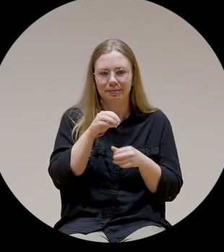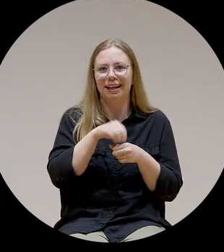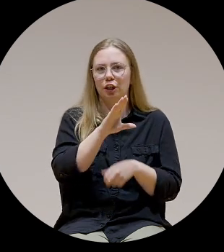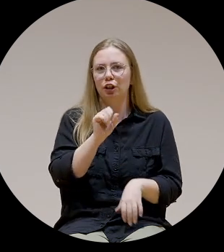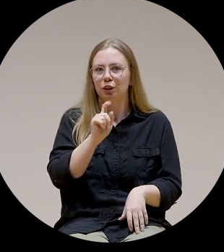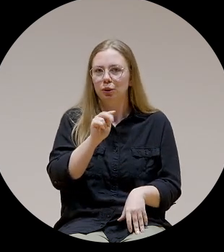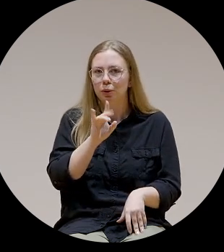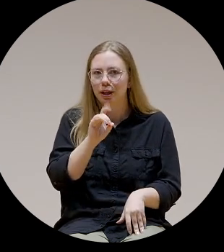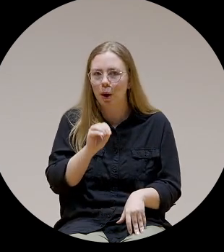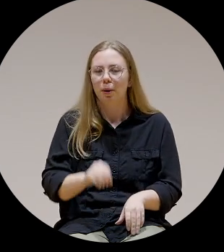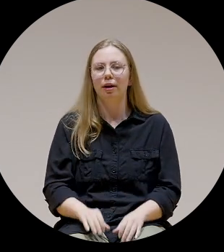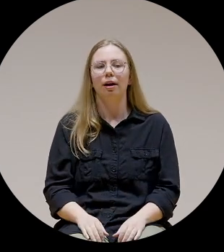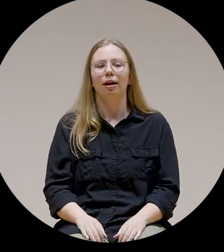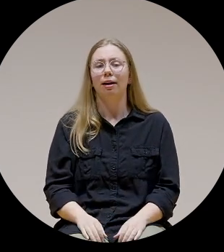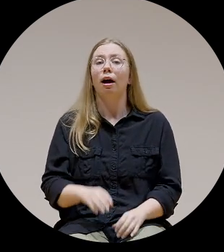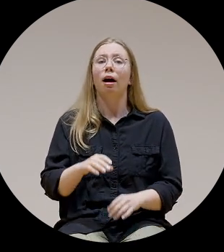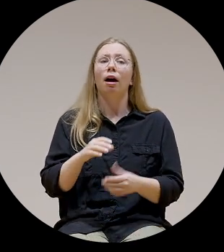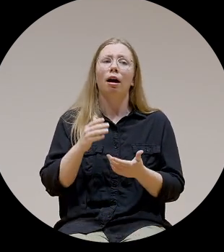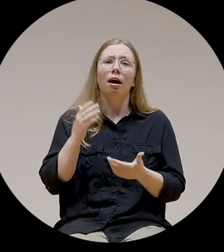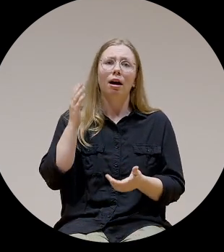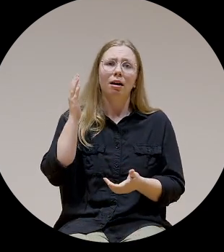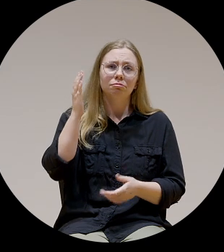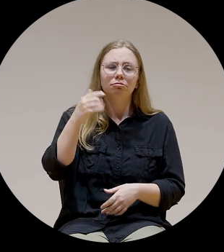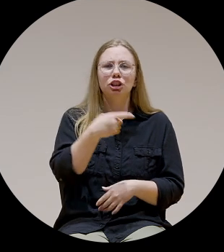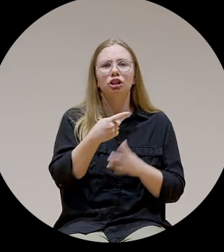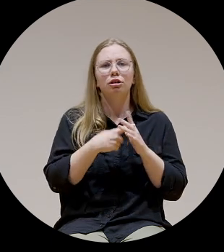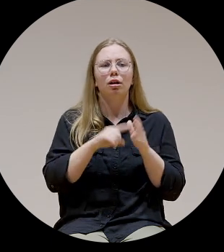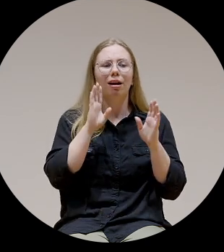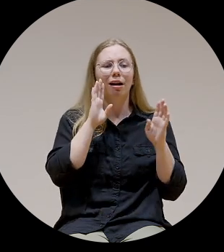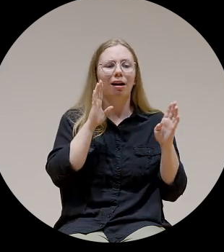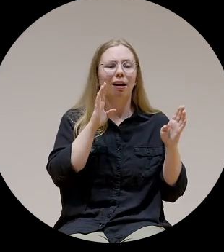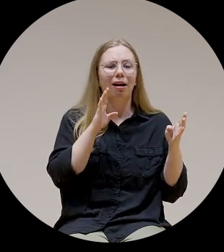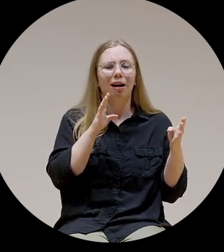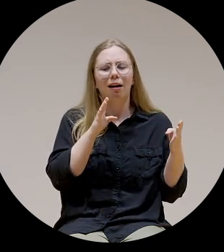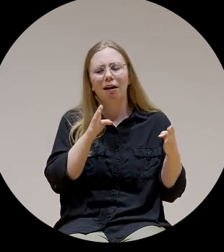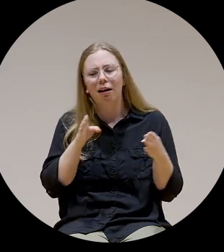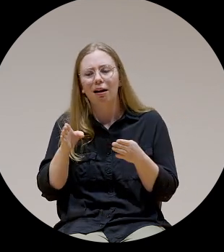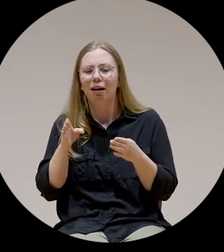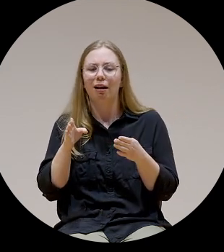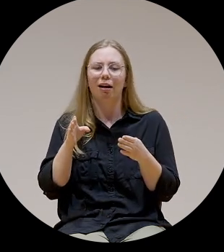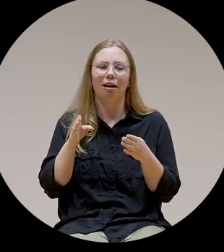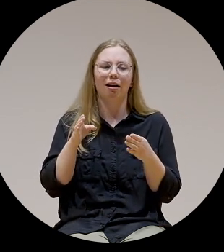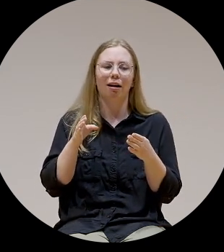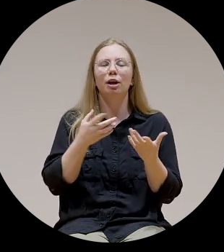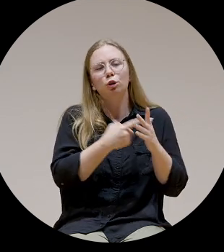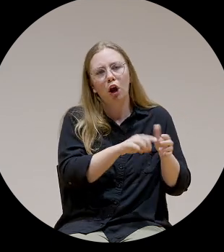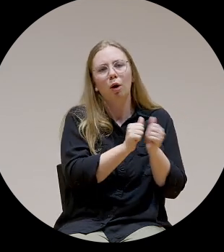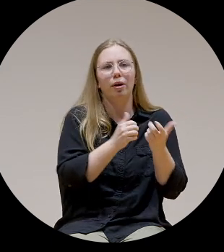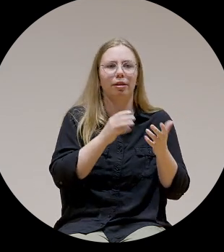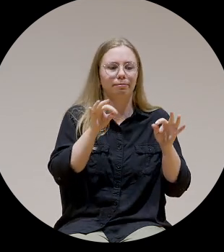to I won't say move away from, but build on her origin as a